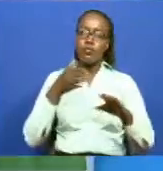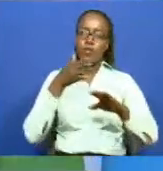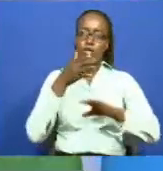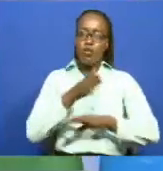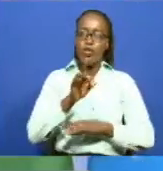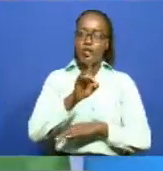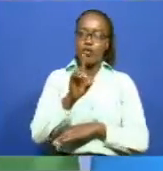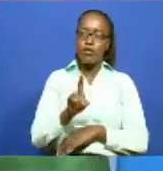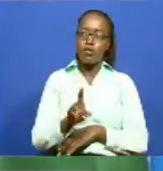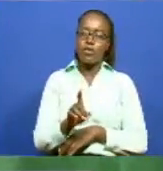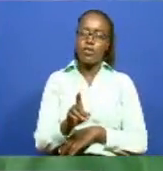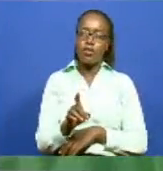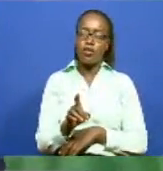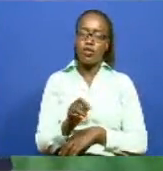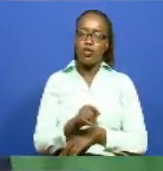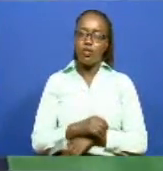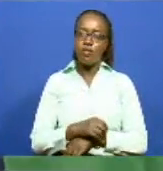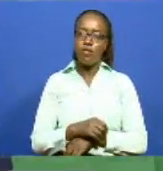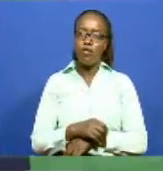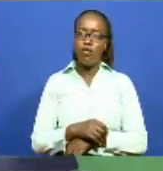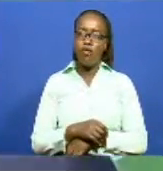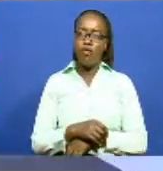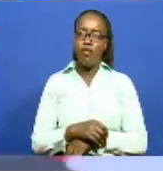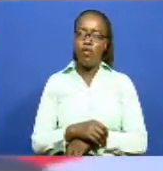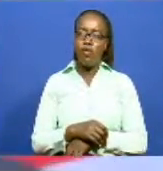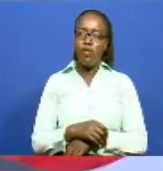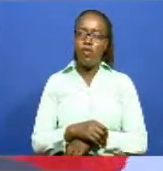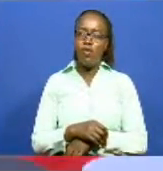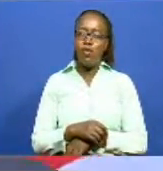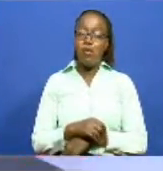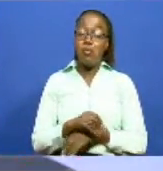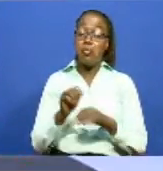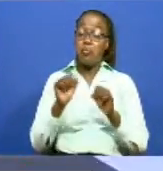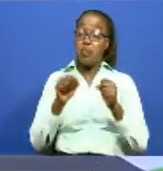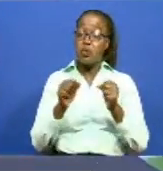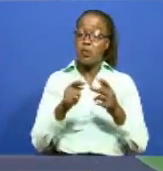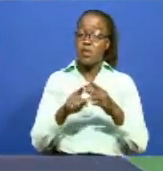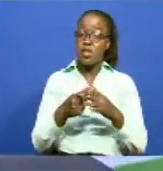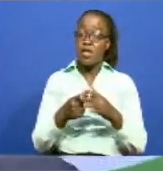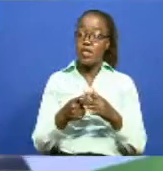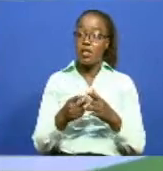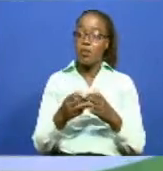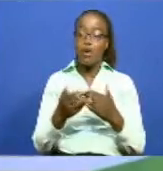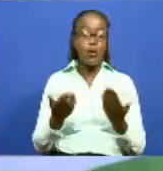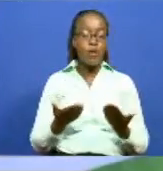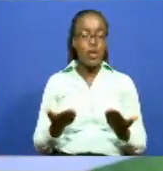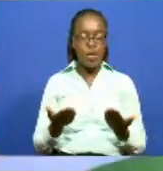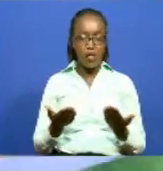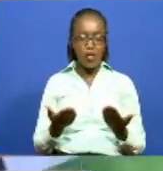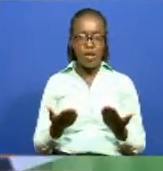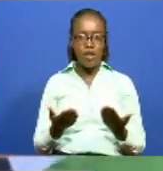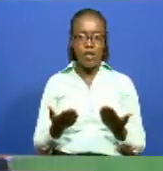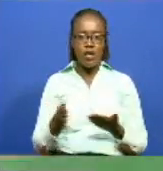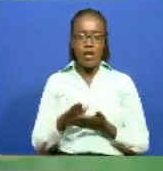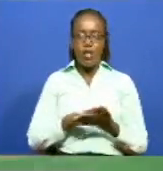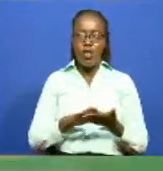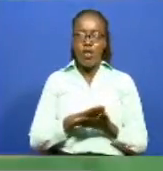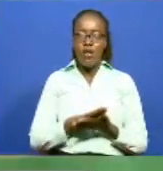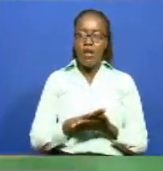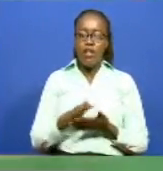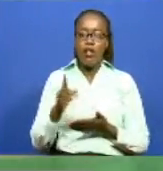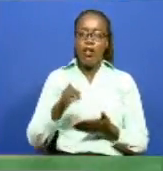question that was asked by Dr. Probably I would start by where we were, based on what